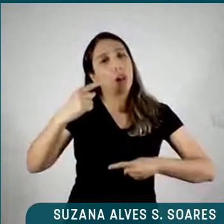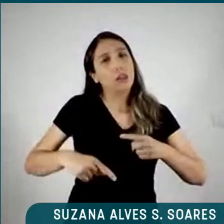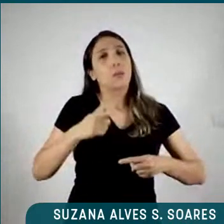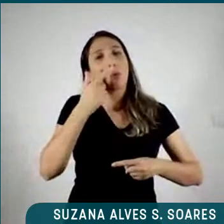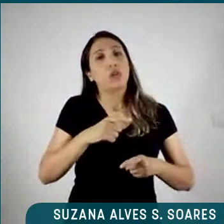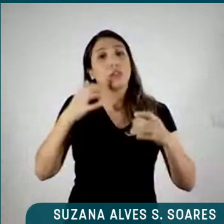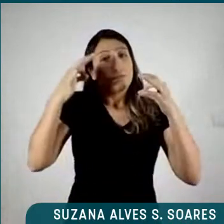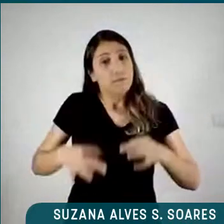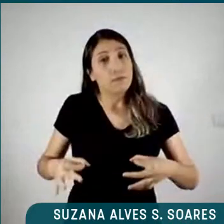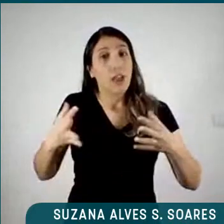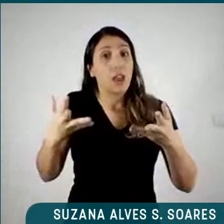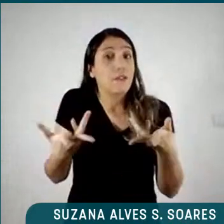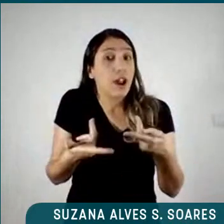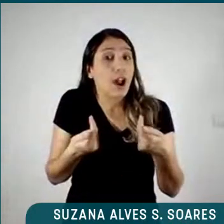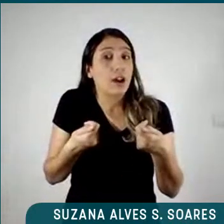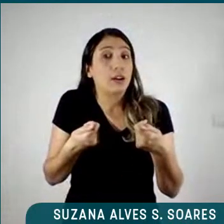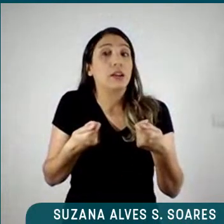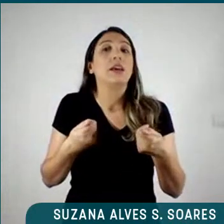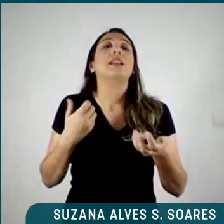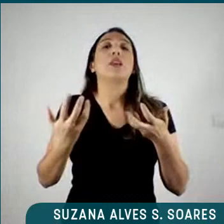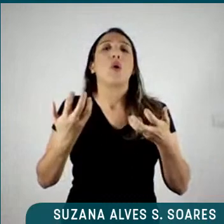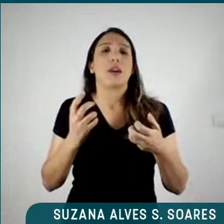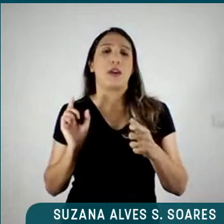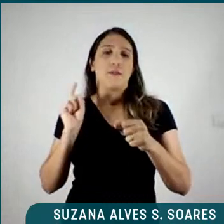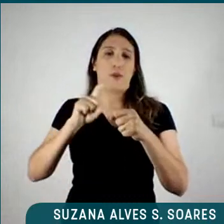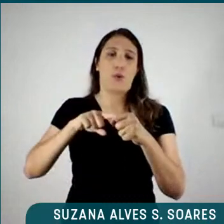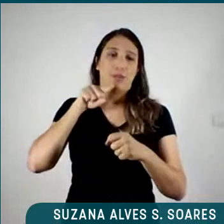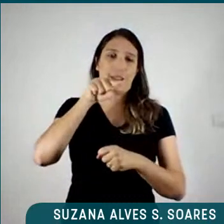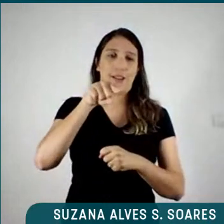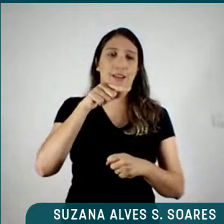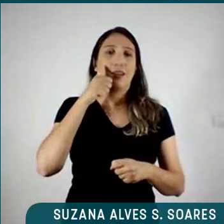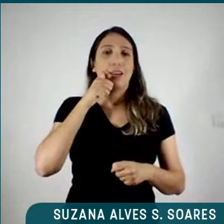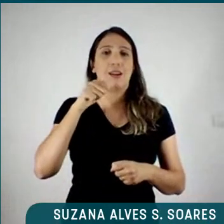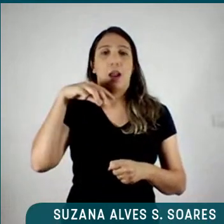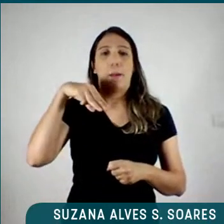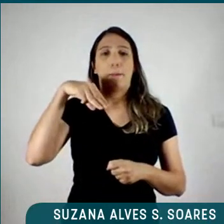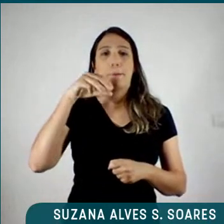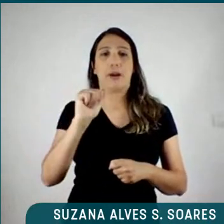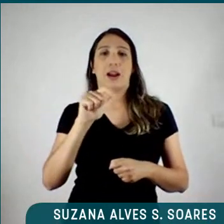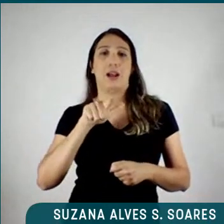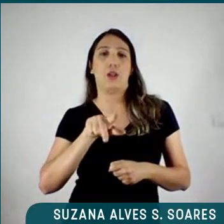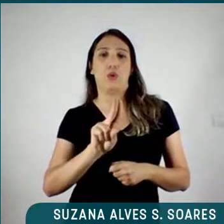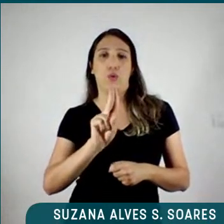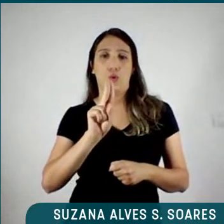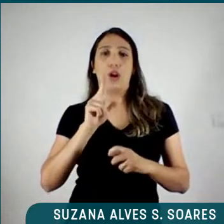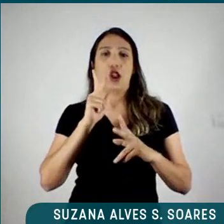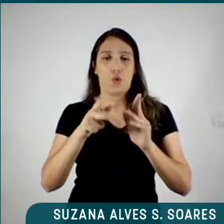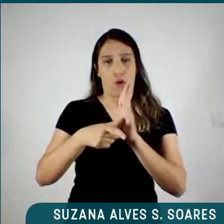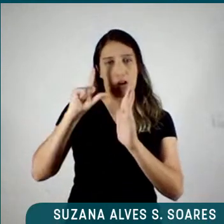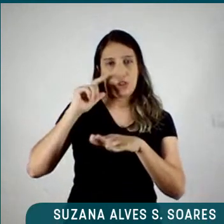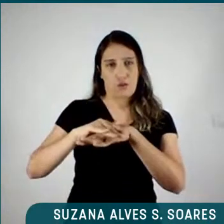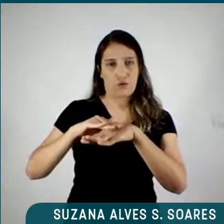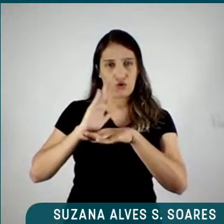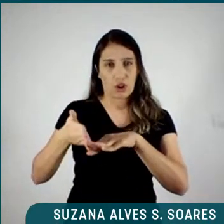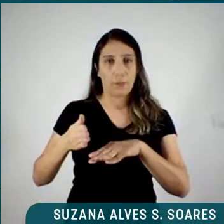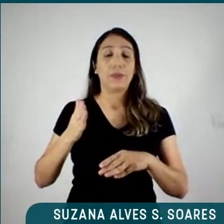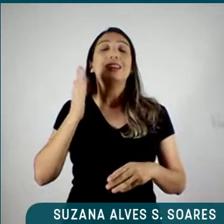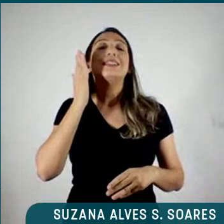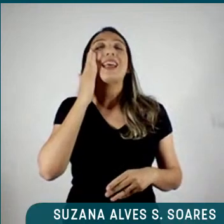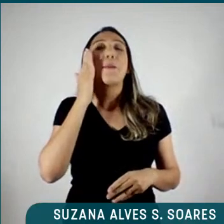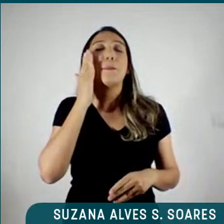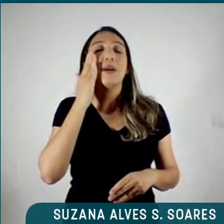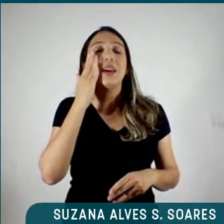You are talking how this is difficult to create policies that are really effective. And I would like to go back to you,